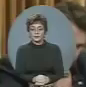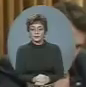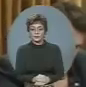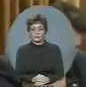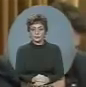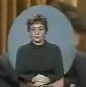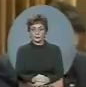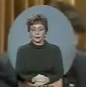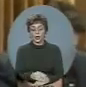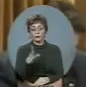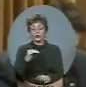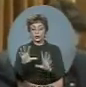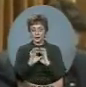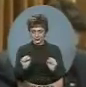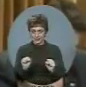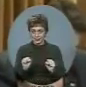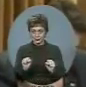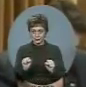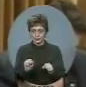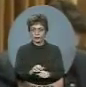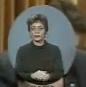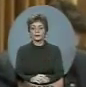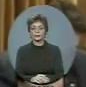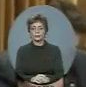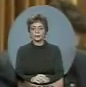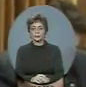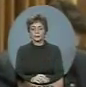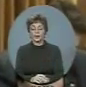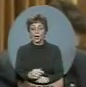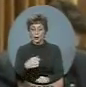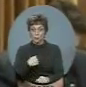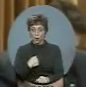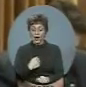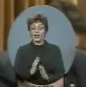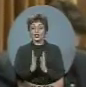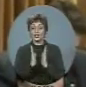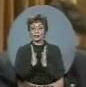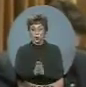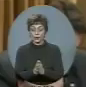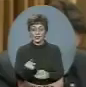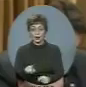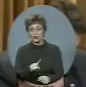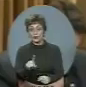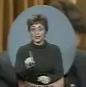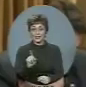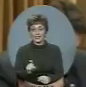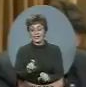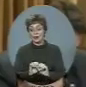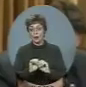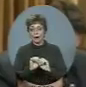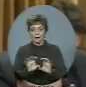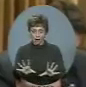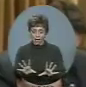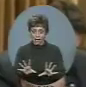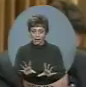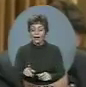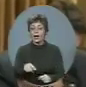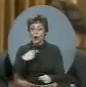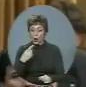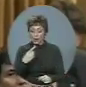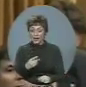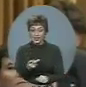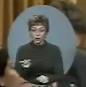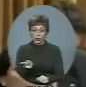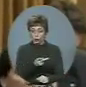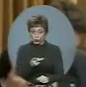A clear question was asked in this House about unsubstantiated allegations. The House deserves the respect of